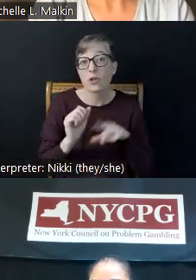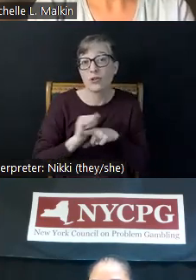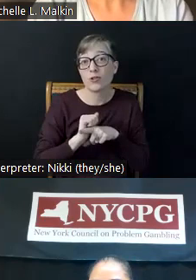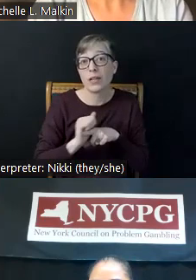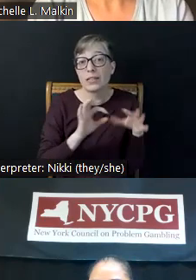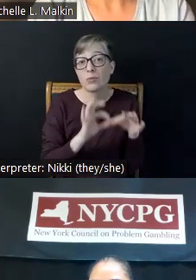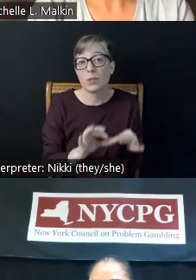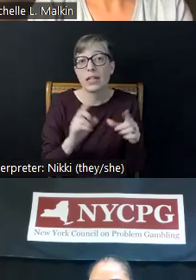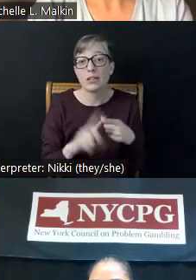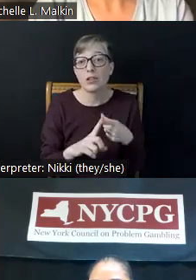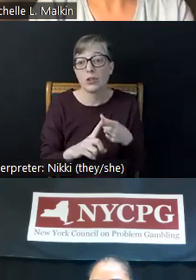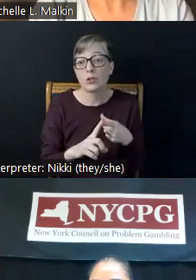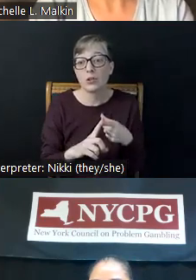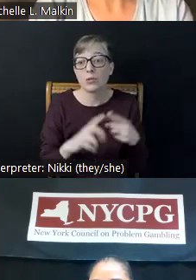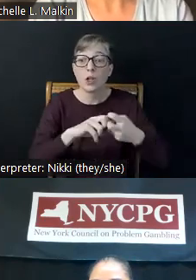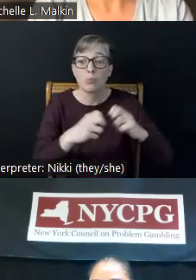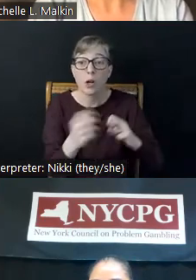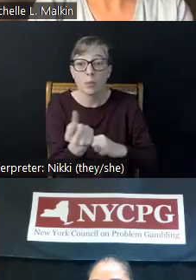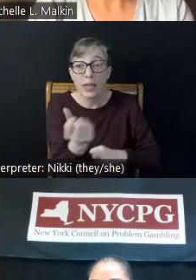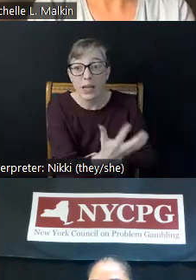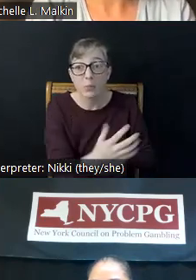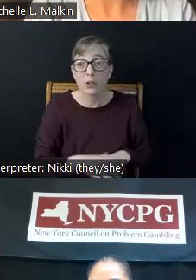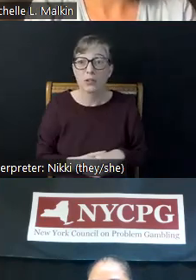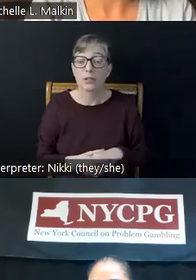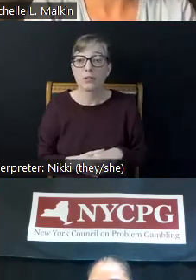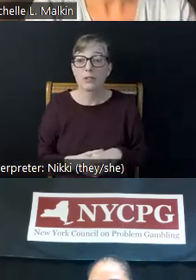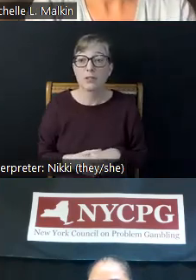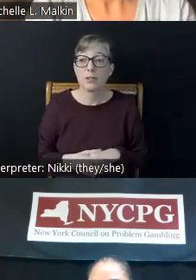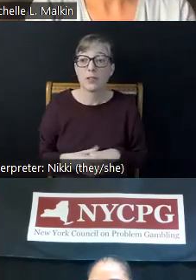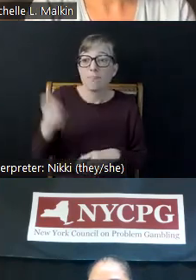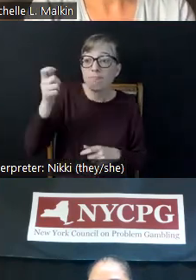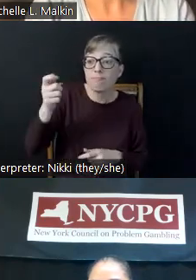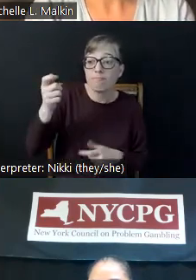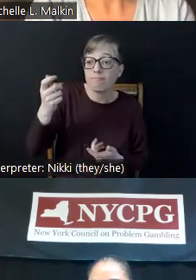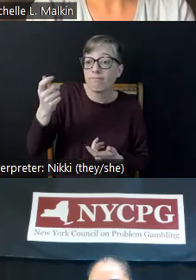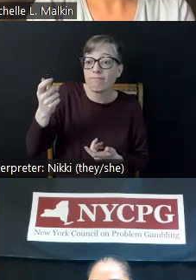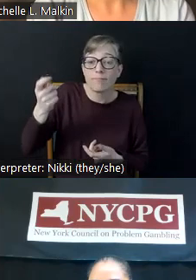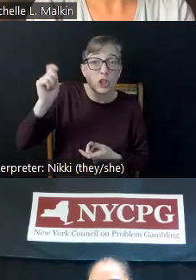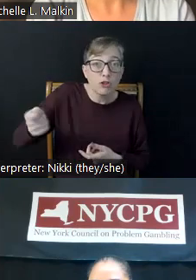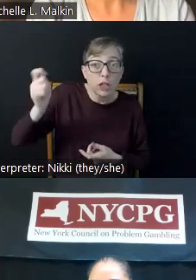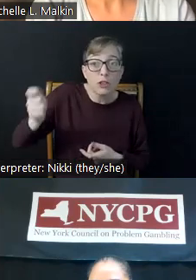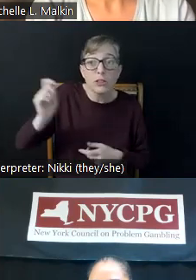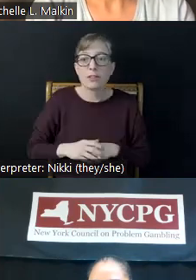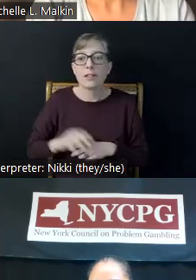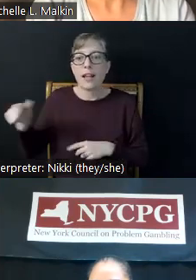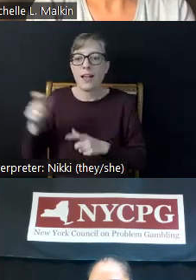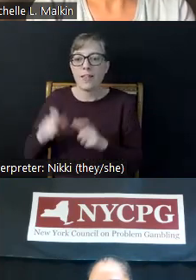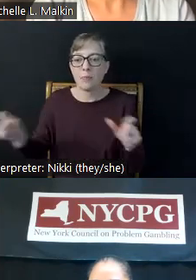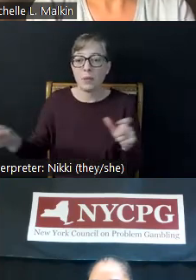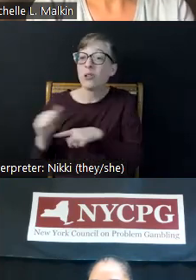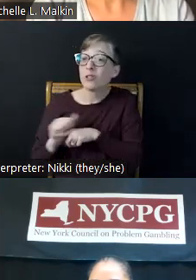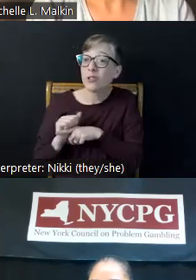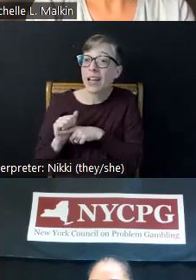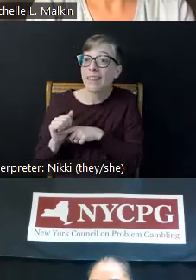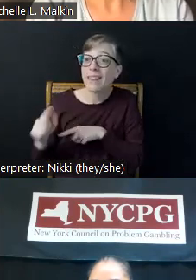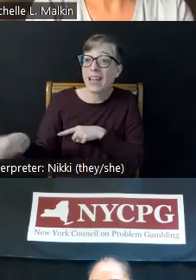law enforcement, lawyers, judges, etc., around problem gambling. Train them on these issues so that they